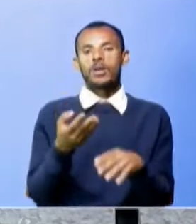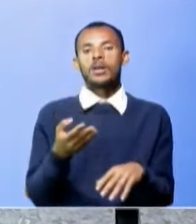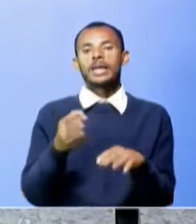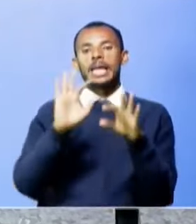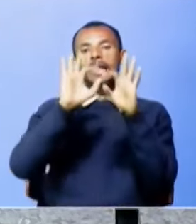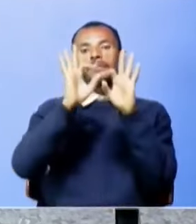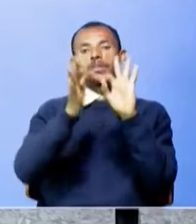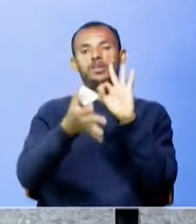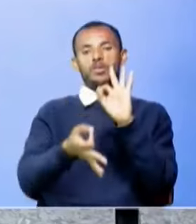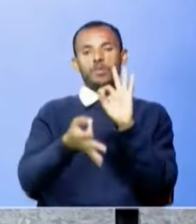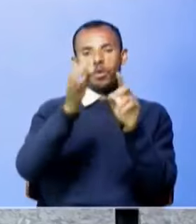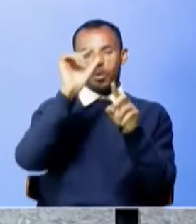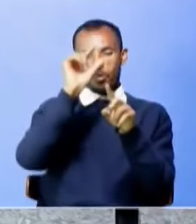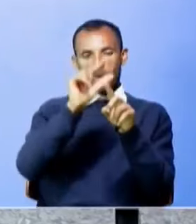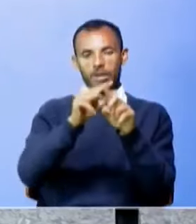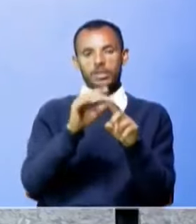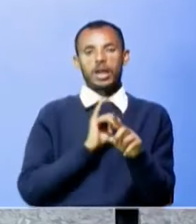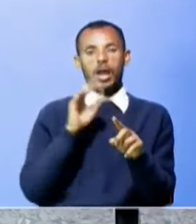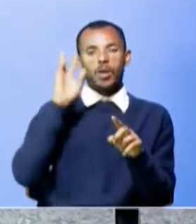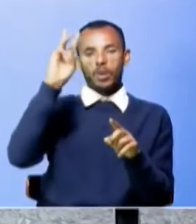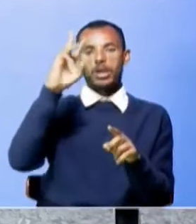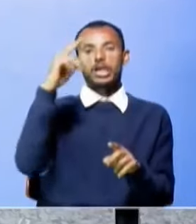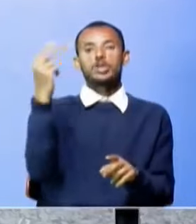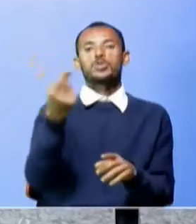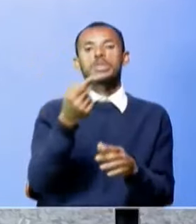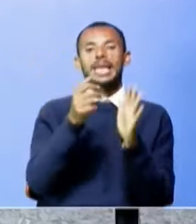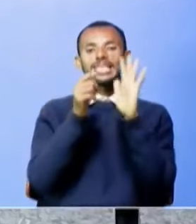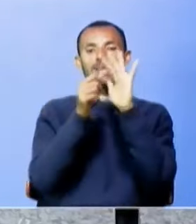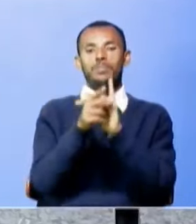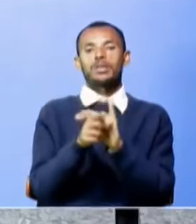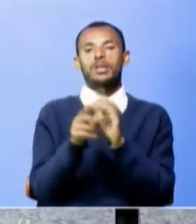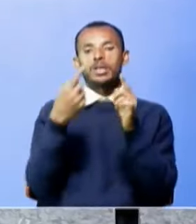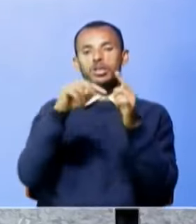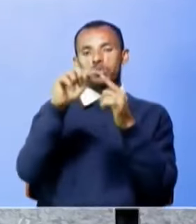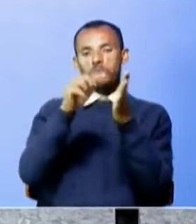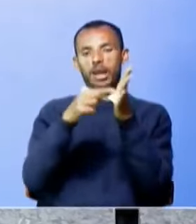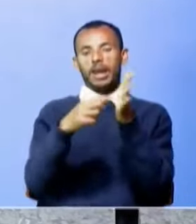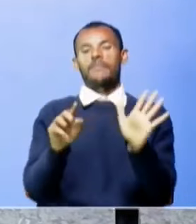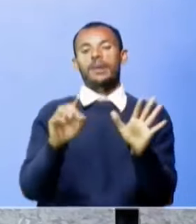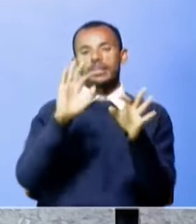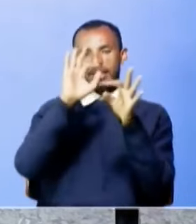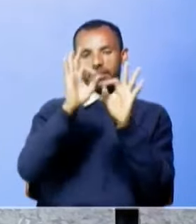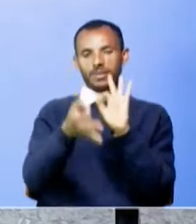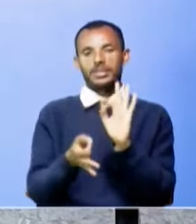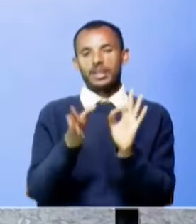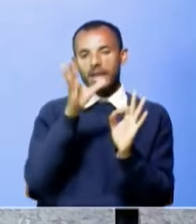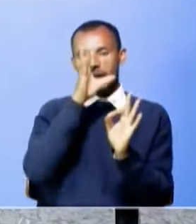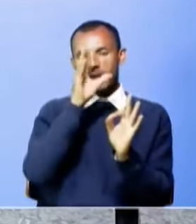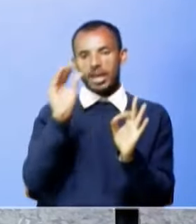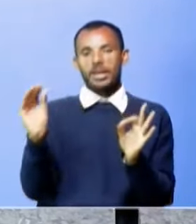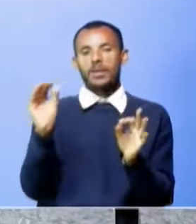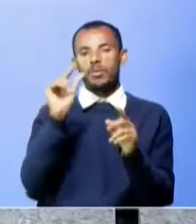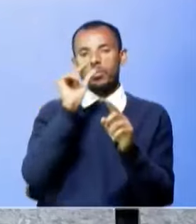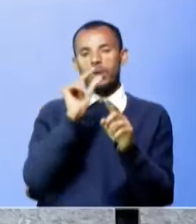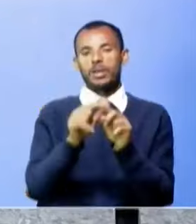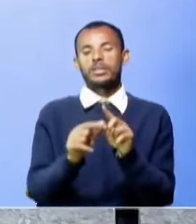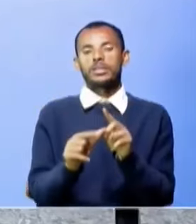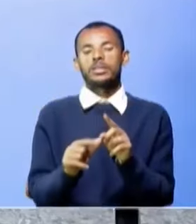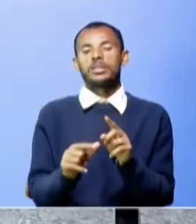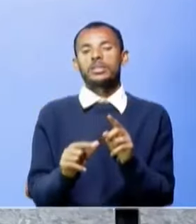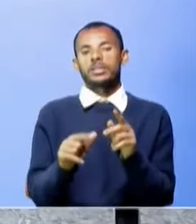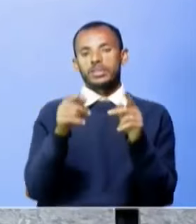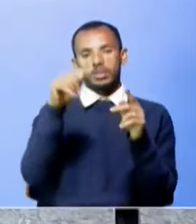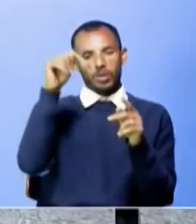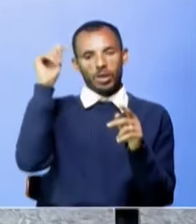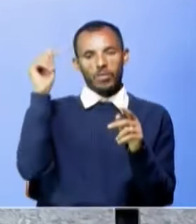definition of terms, and I will also use examples to clarify the definitions and terms under the theory of